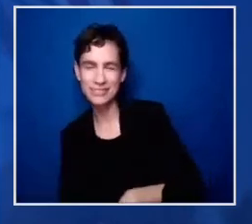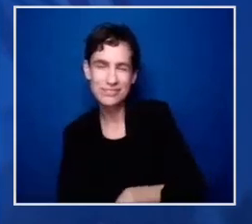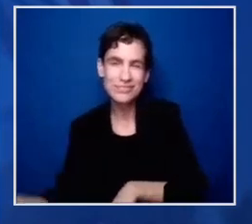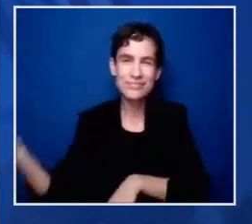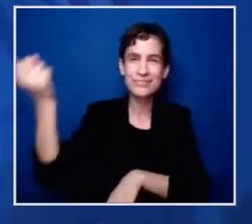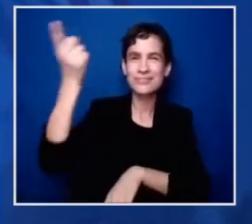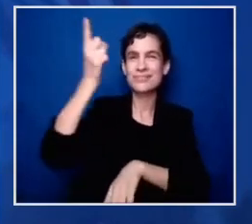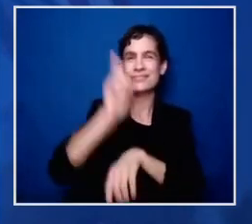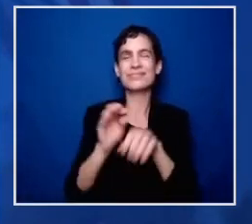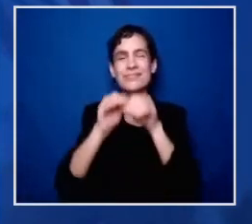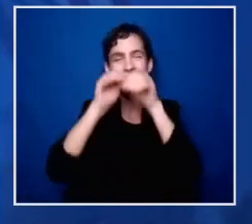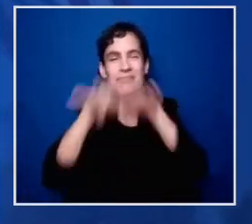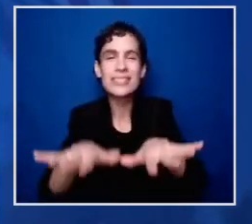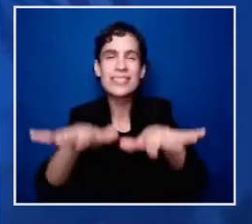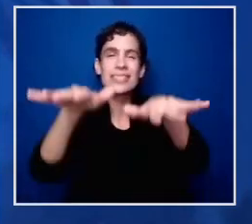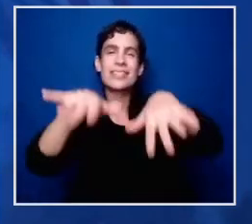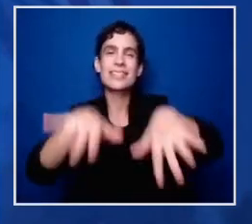el cambio yo